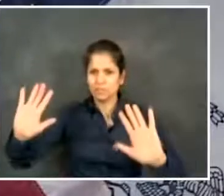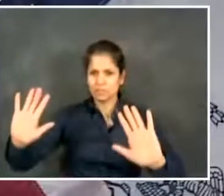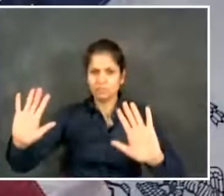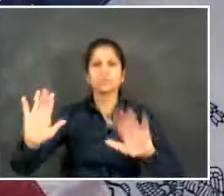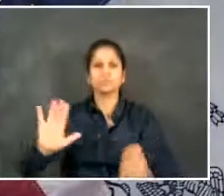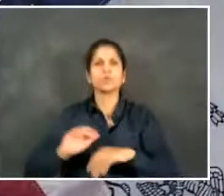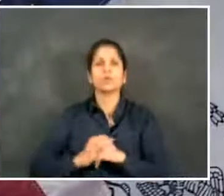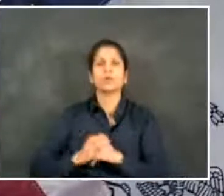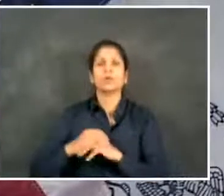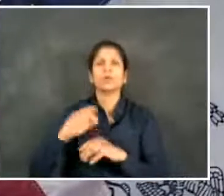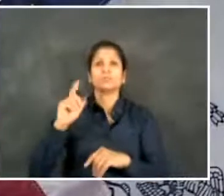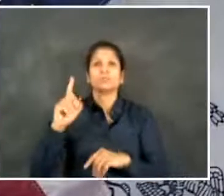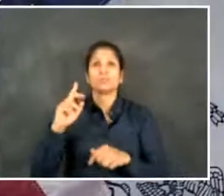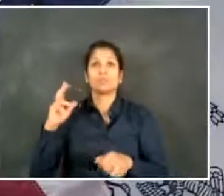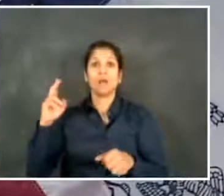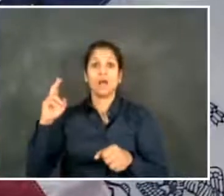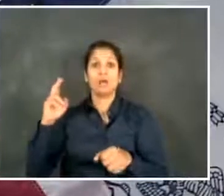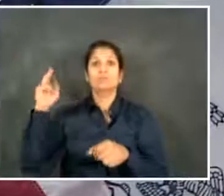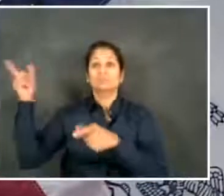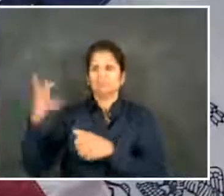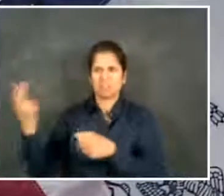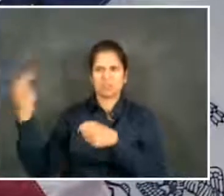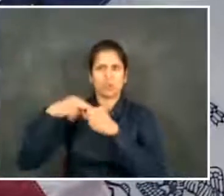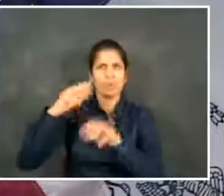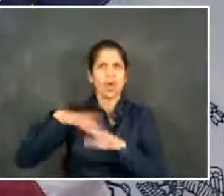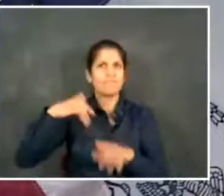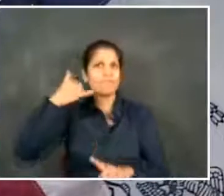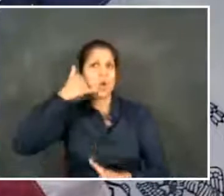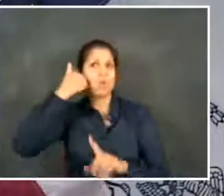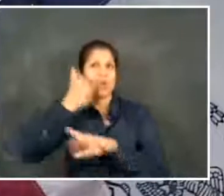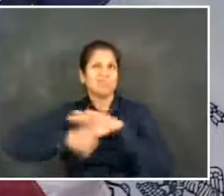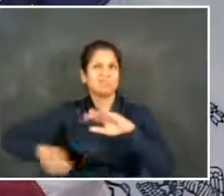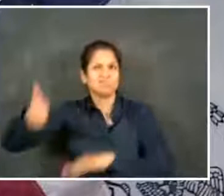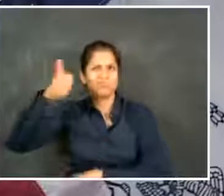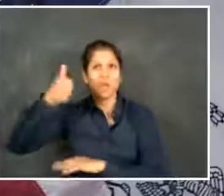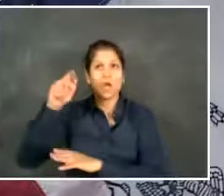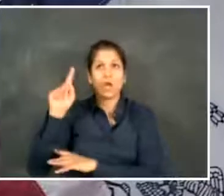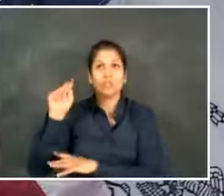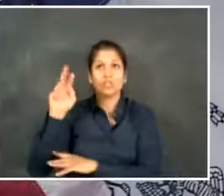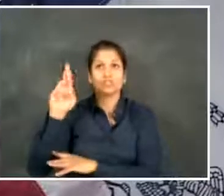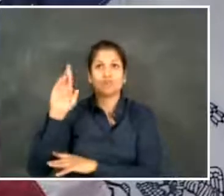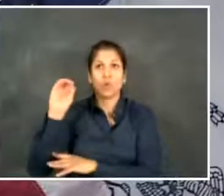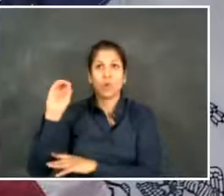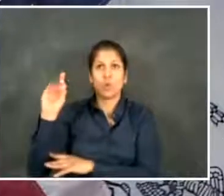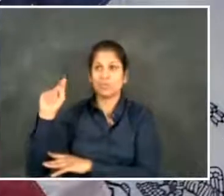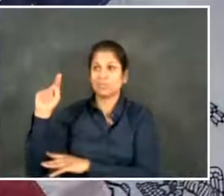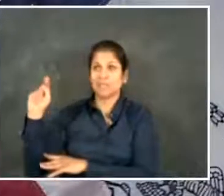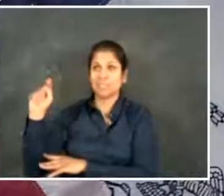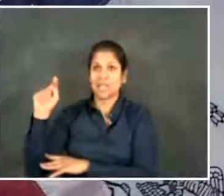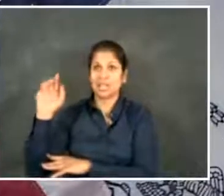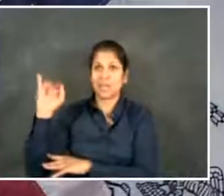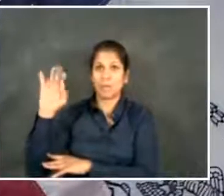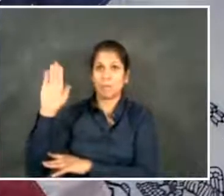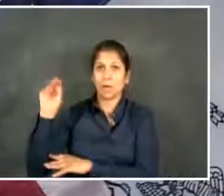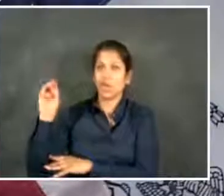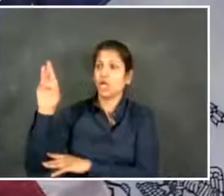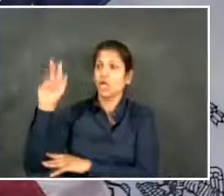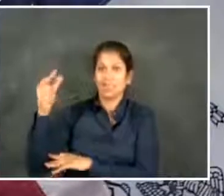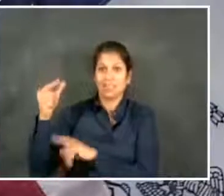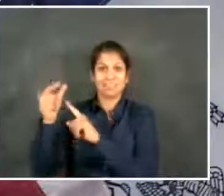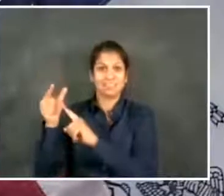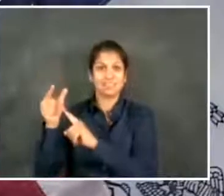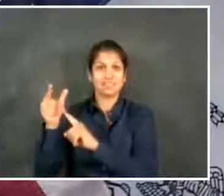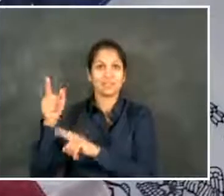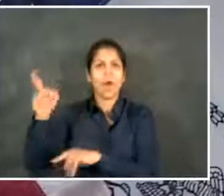Trottenberg on that. On the face coverings, and I'm going to always say, everyone, please promote that word, face coverings, because